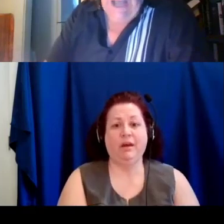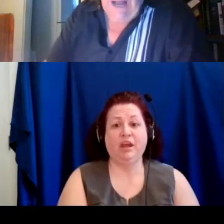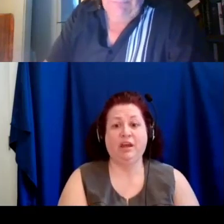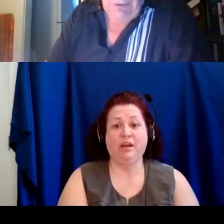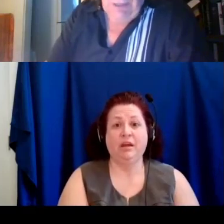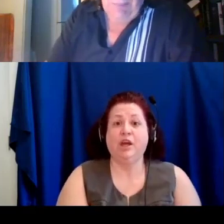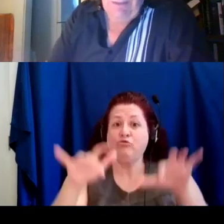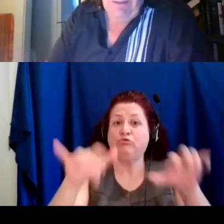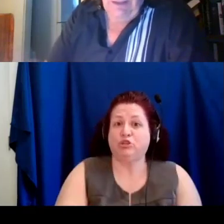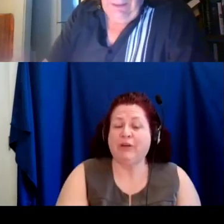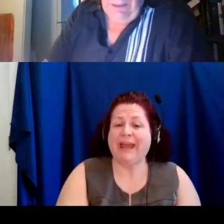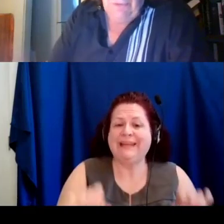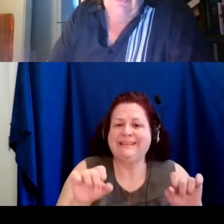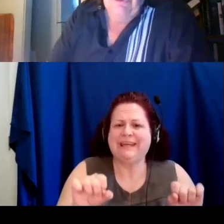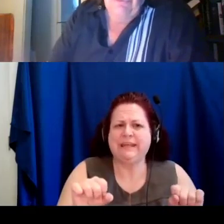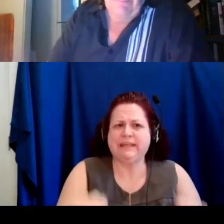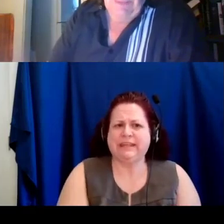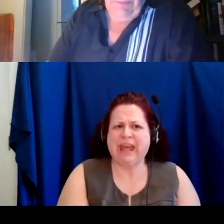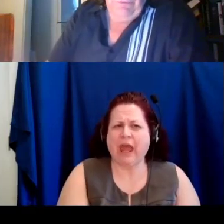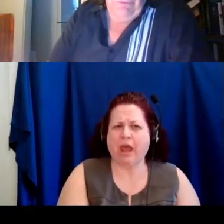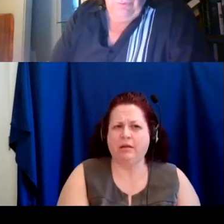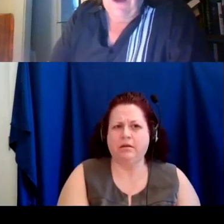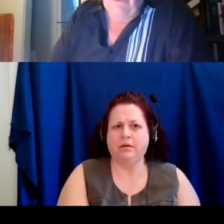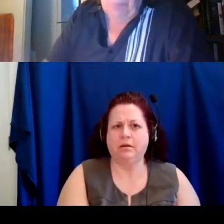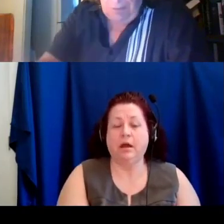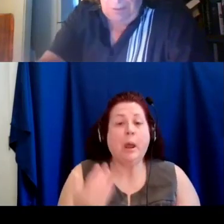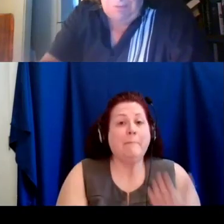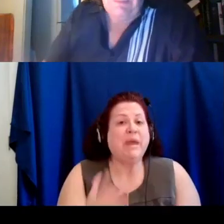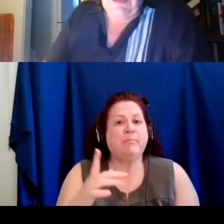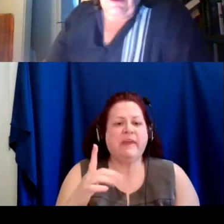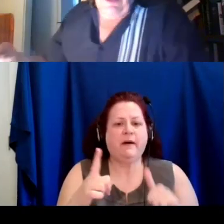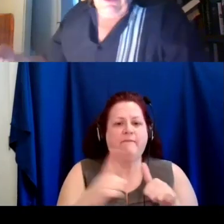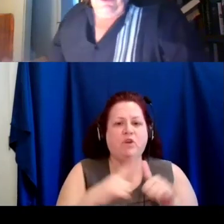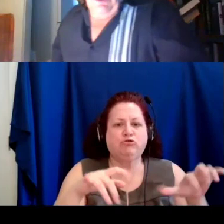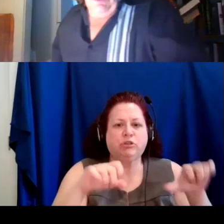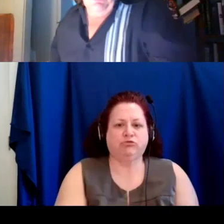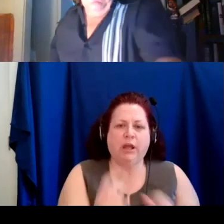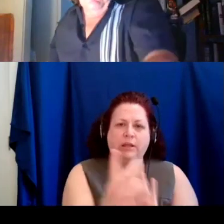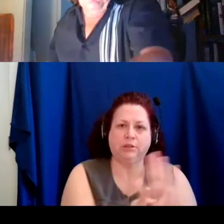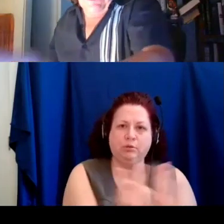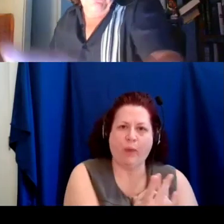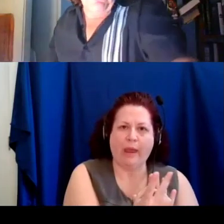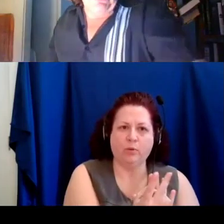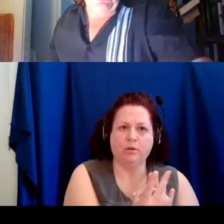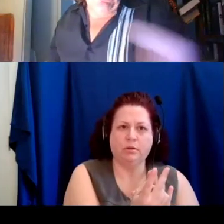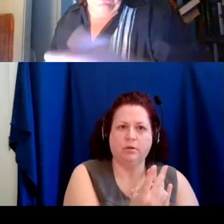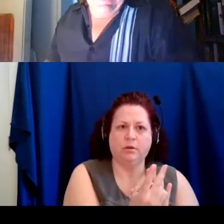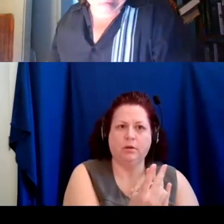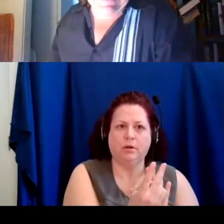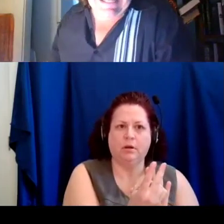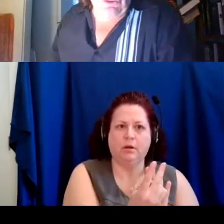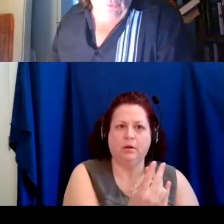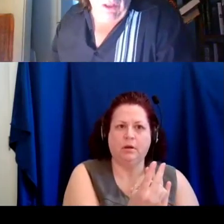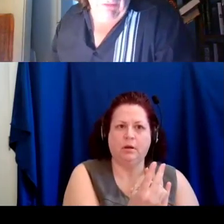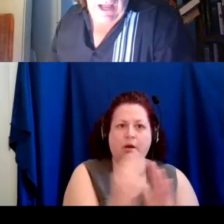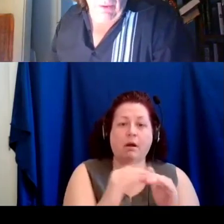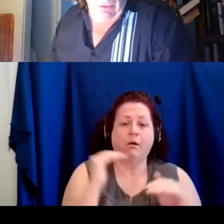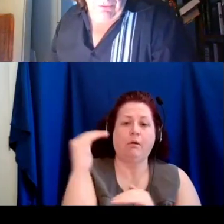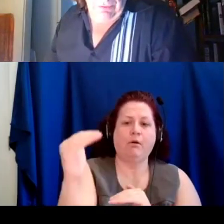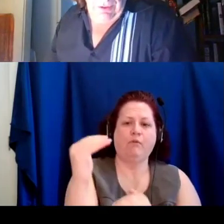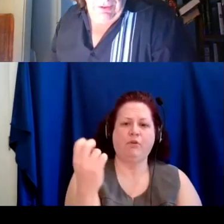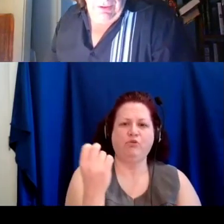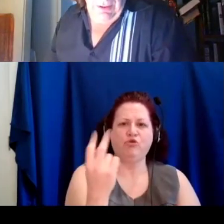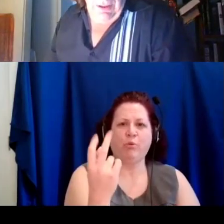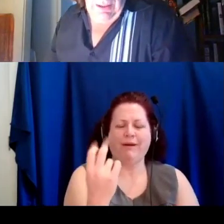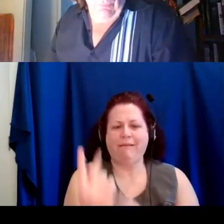be re-upped. I mean, the initial restraint may be for 2 hours, but it says here, a restraint or a seclusion exceeding 12